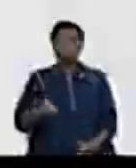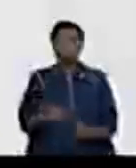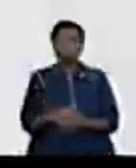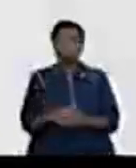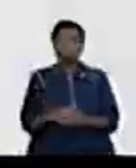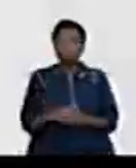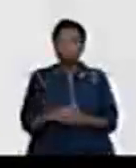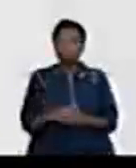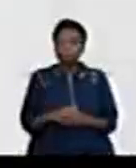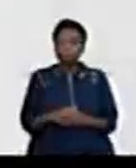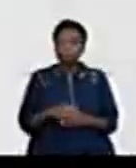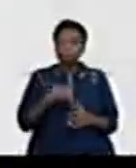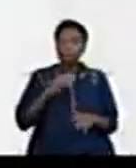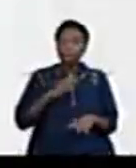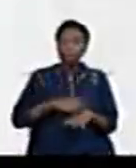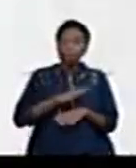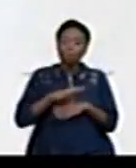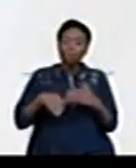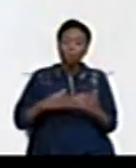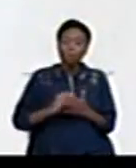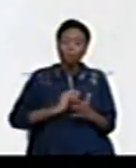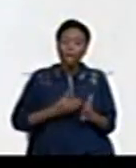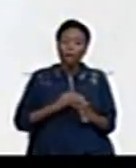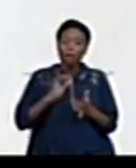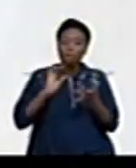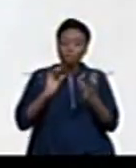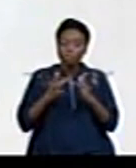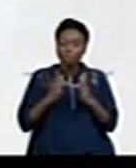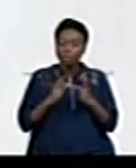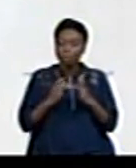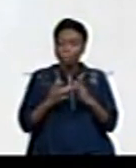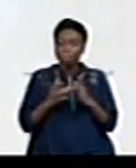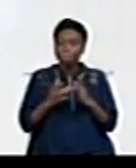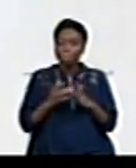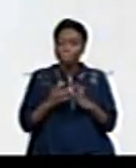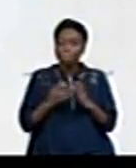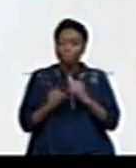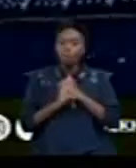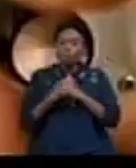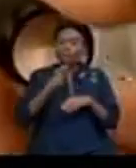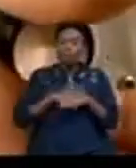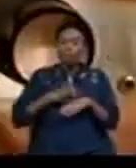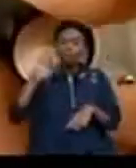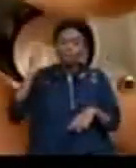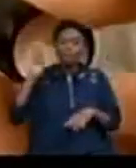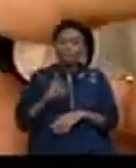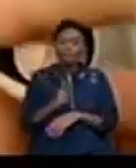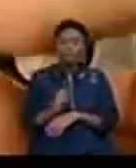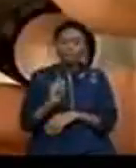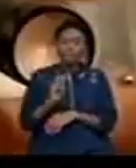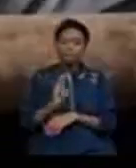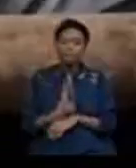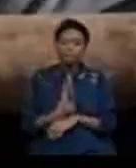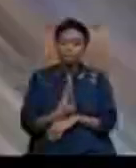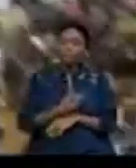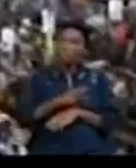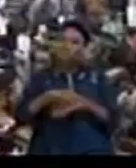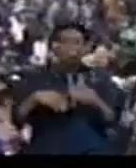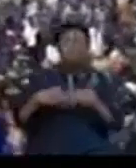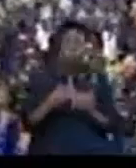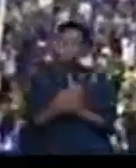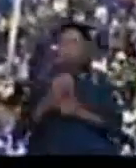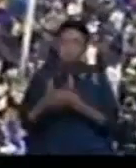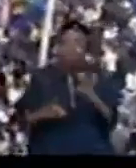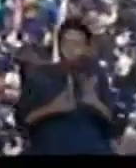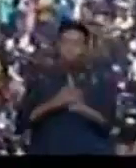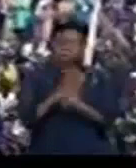and all our social media platforms. And will also be broadcast on radio and television all over the world. Coming from